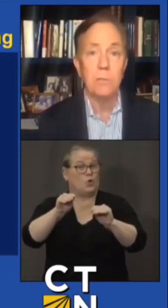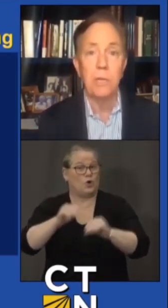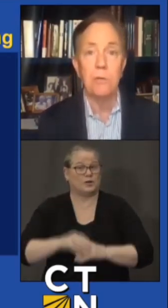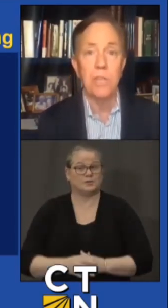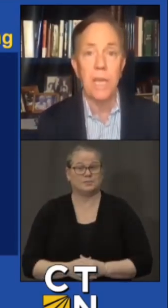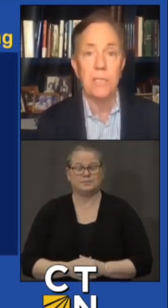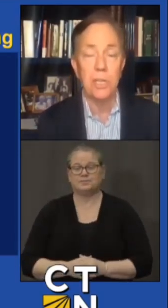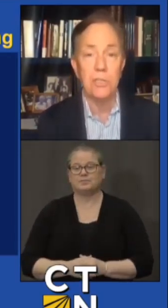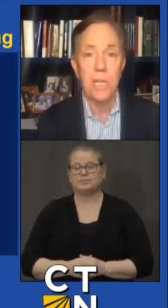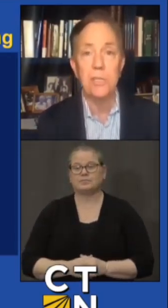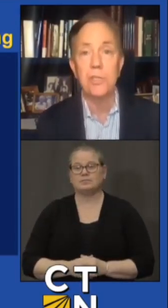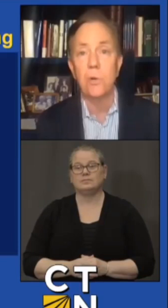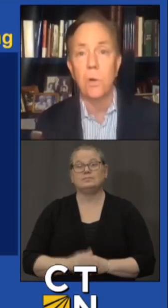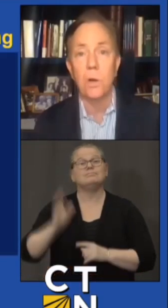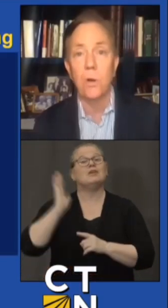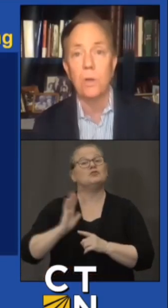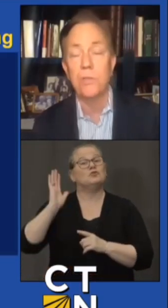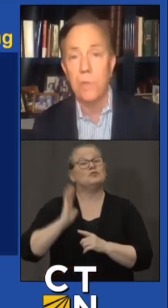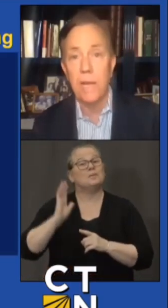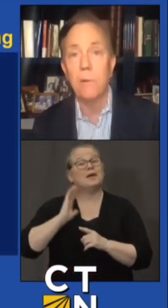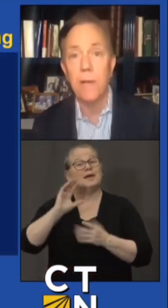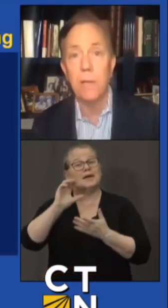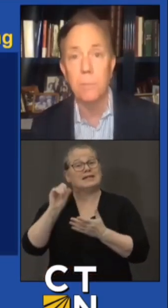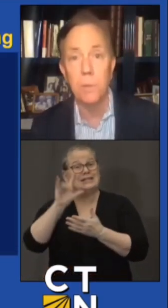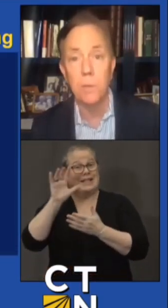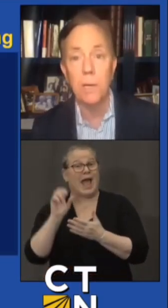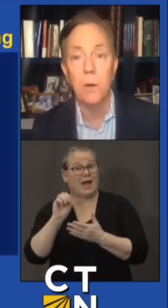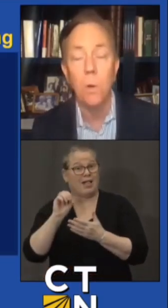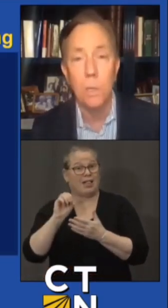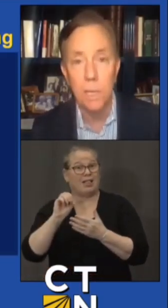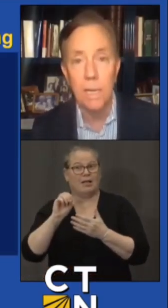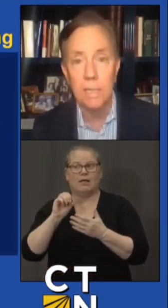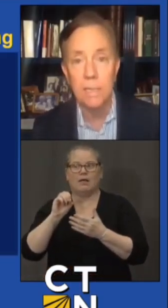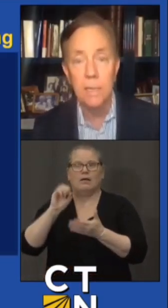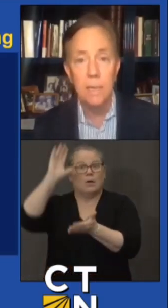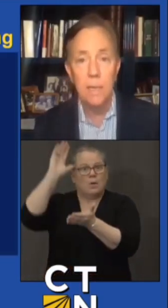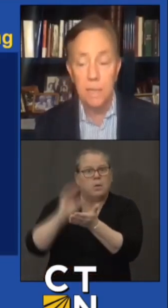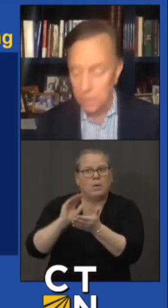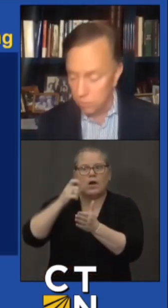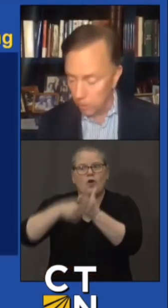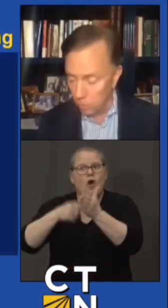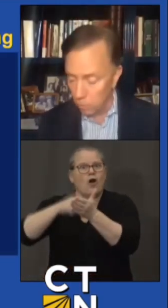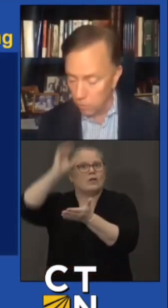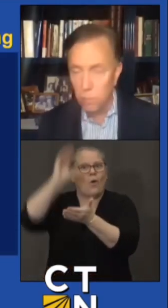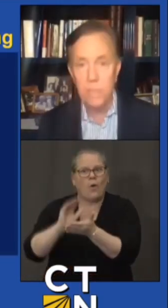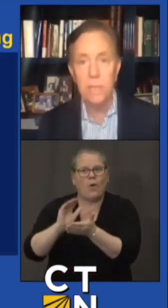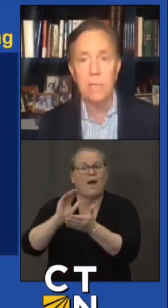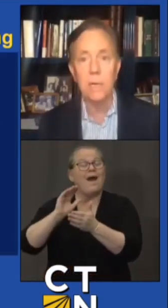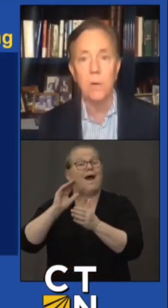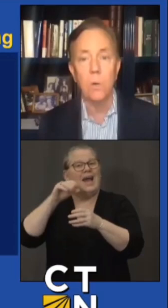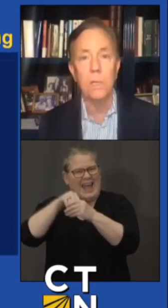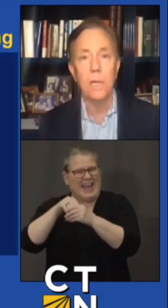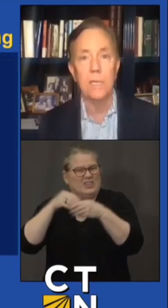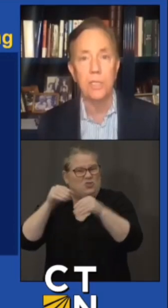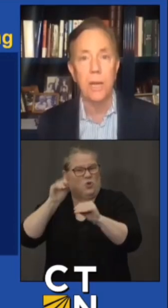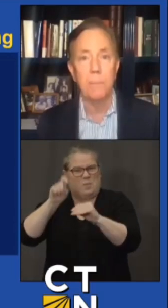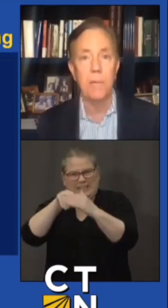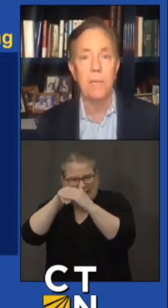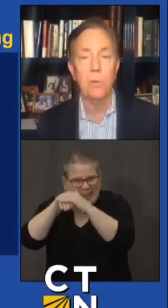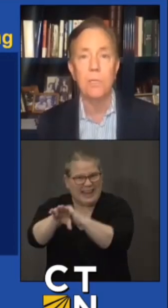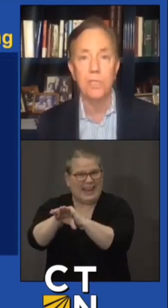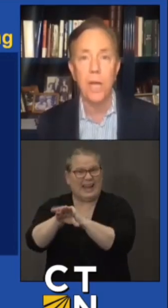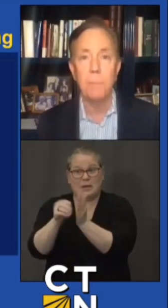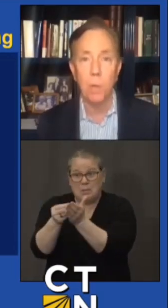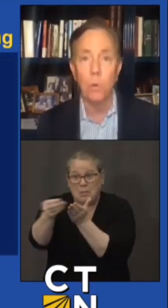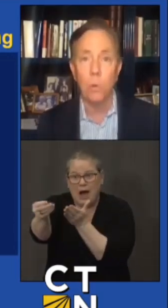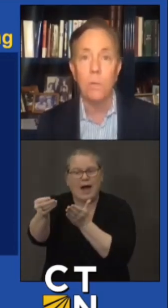sales that used to get just in-store are also now available online. it's really worth noting that online shopping,